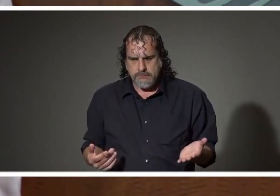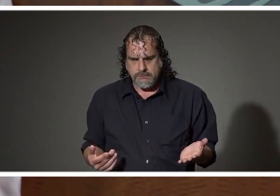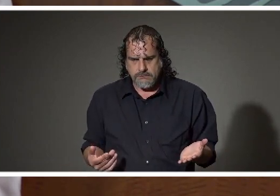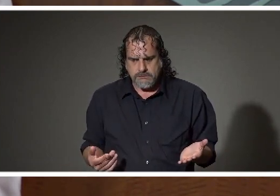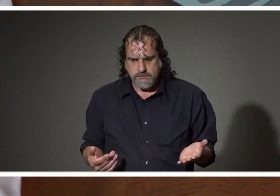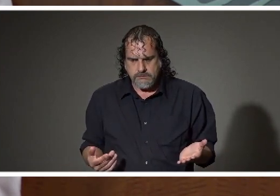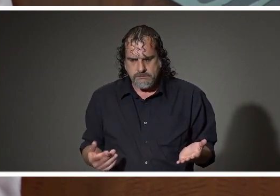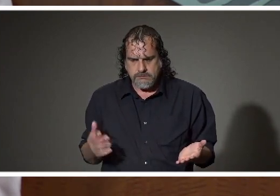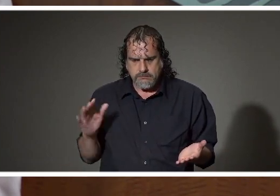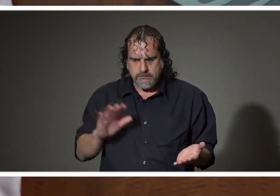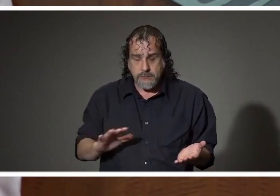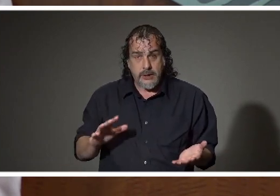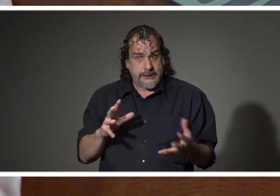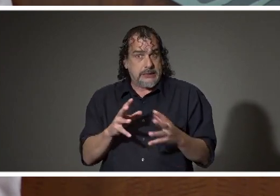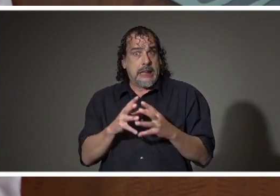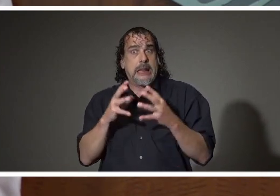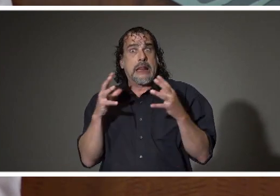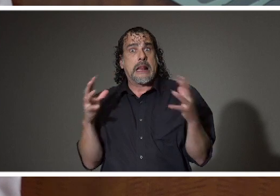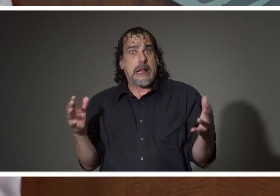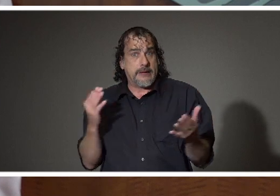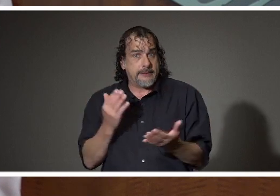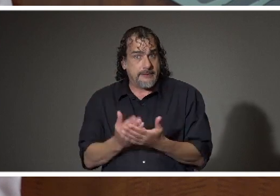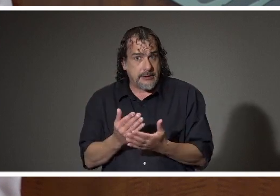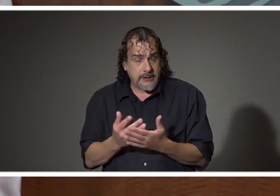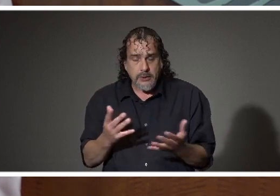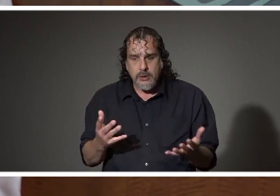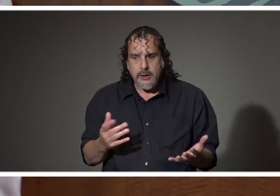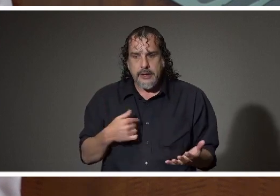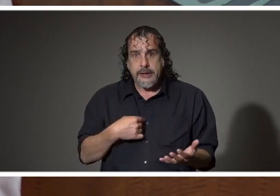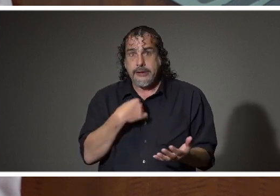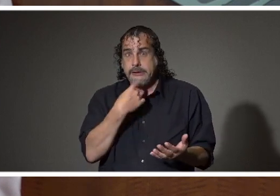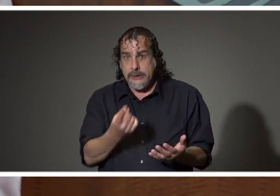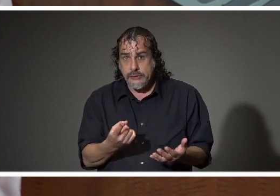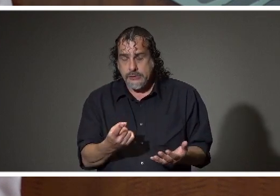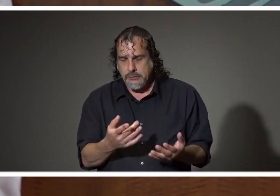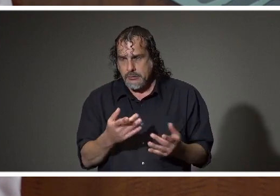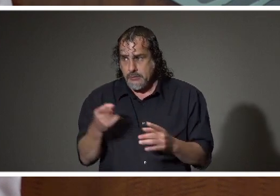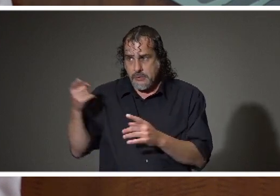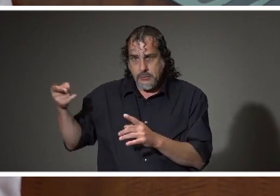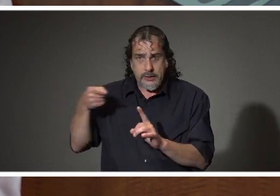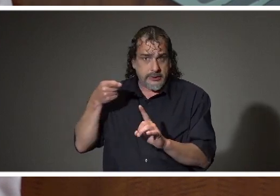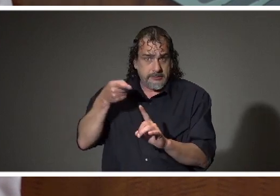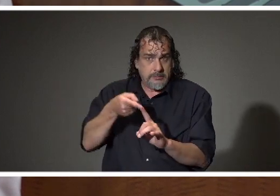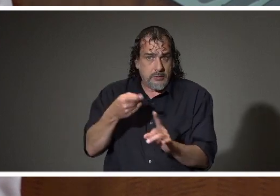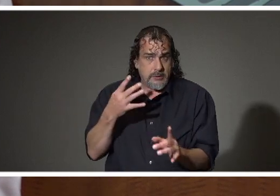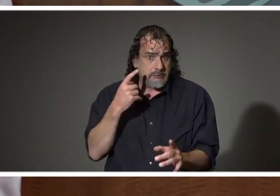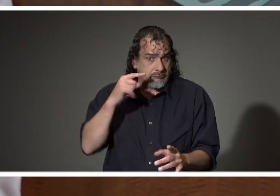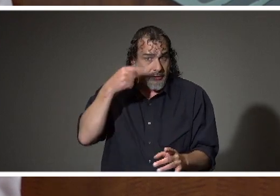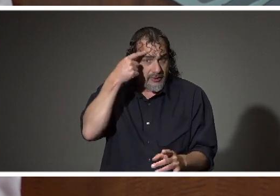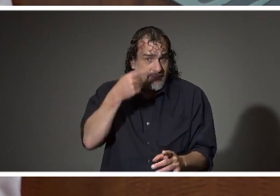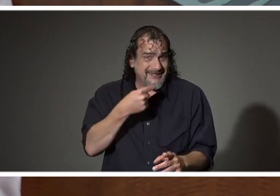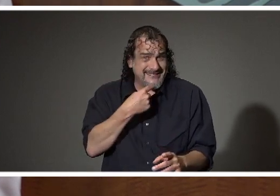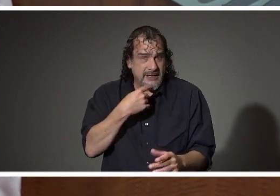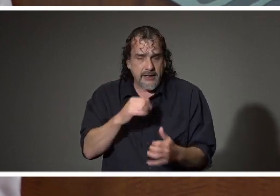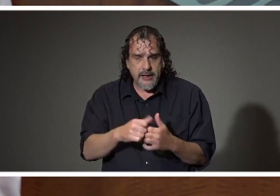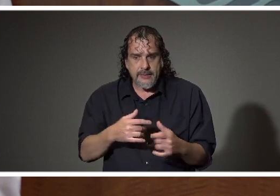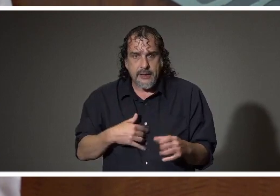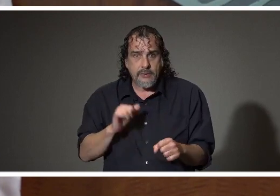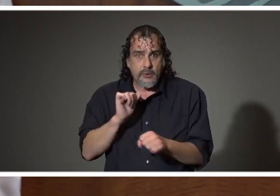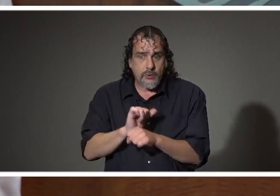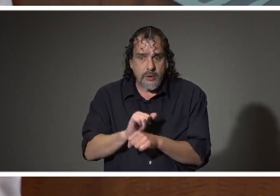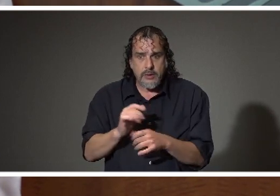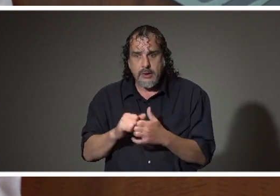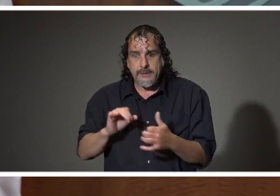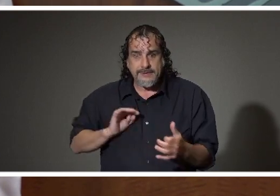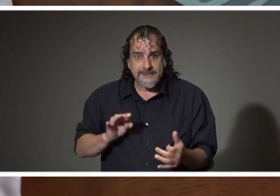It's astronomical, and it tells the point, it goes to the point that Governor Reeves was talking about how the workload and the number